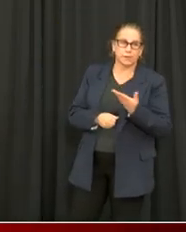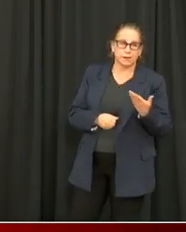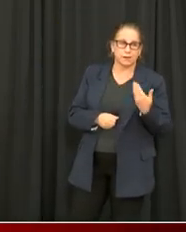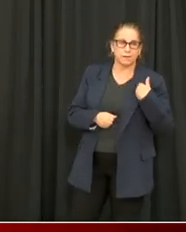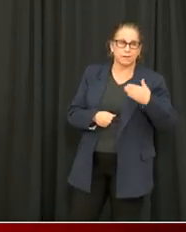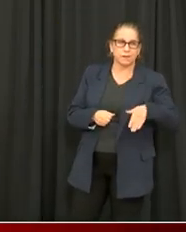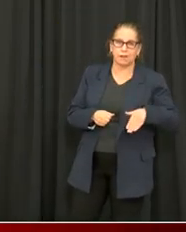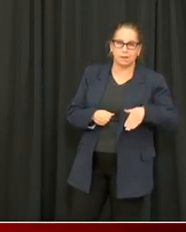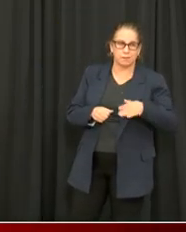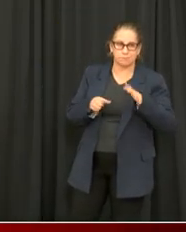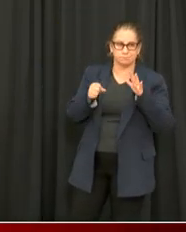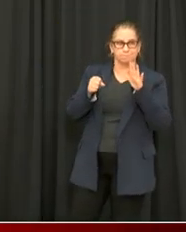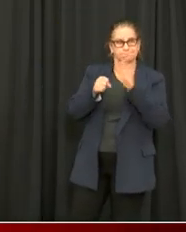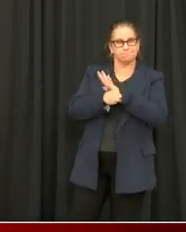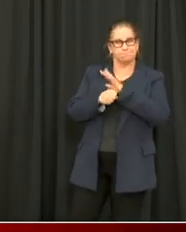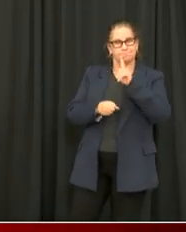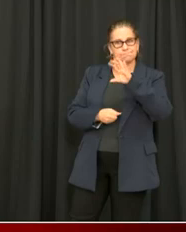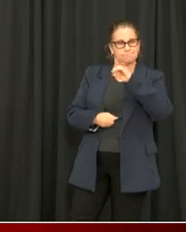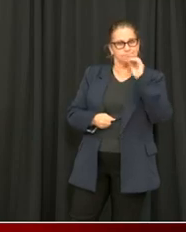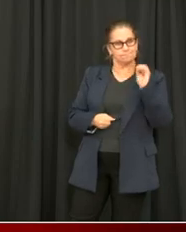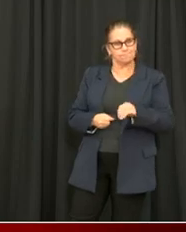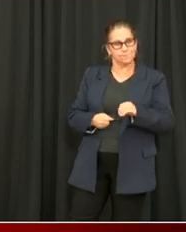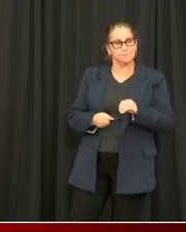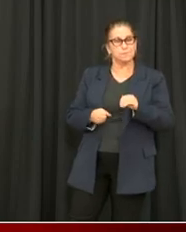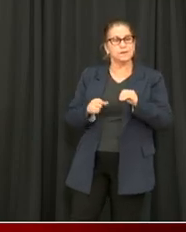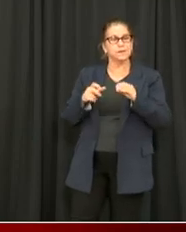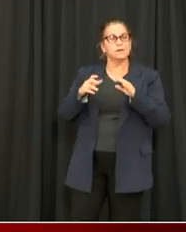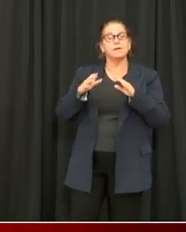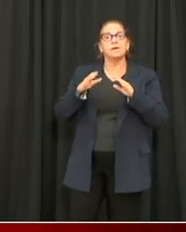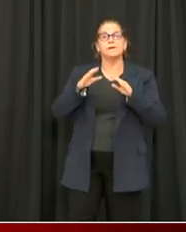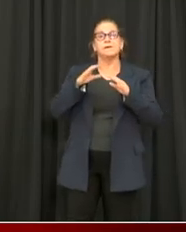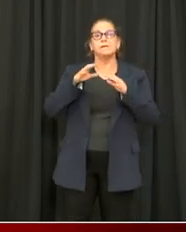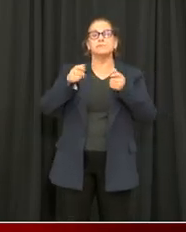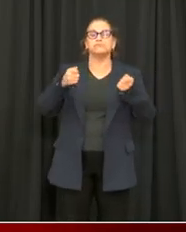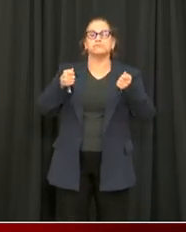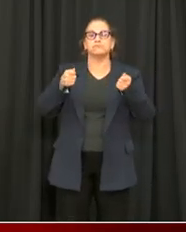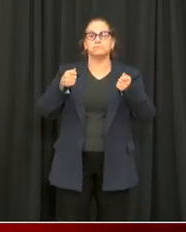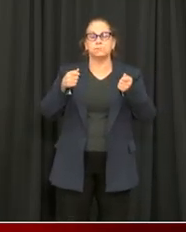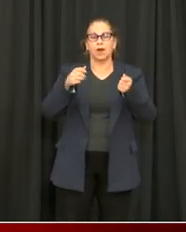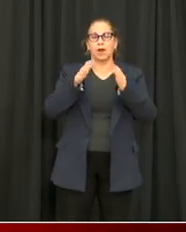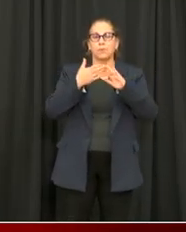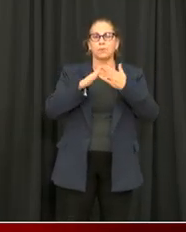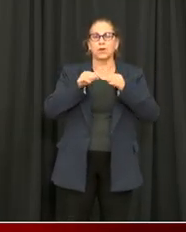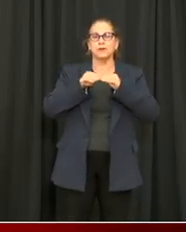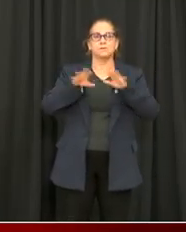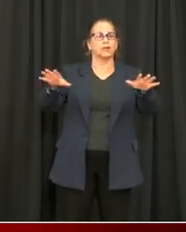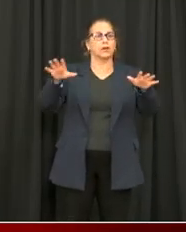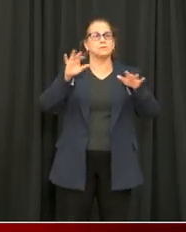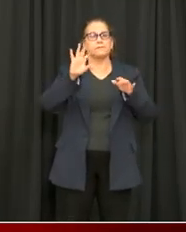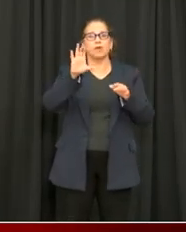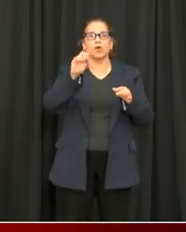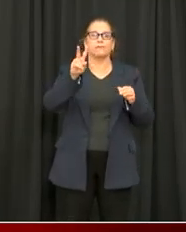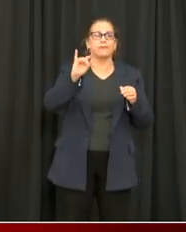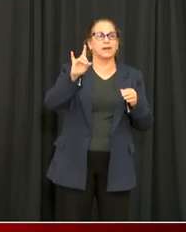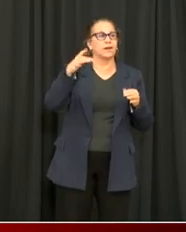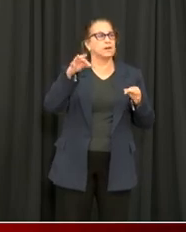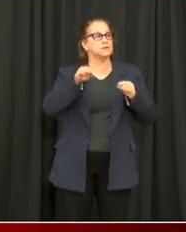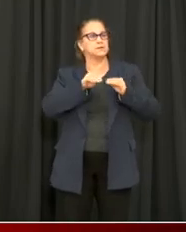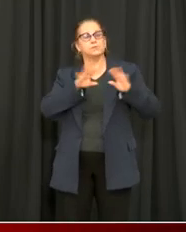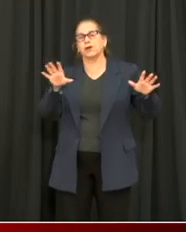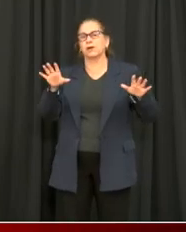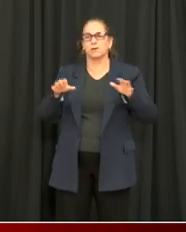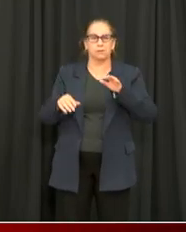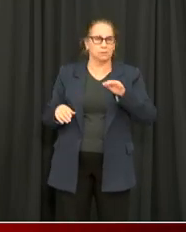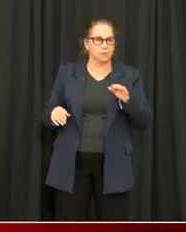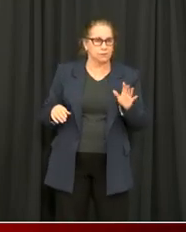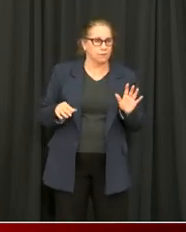think also the community spread. I think we have another day to achieve. I didn't hear you, Mark. The community spreads